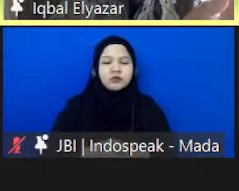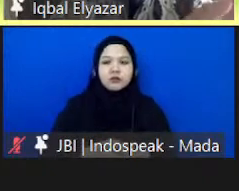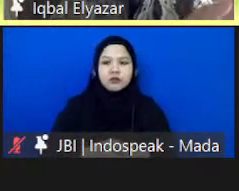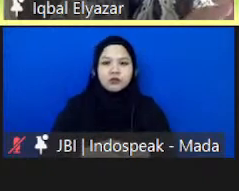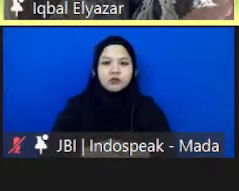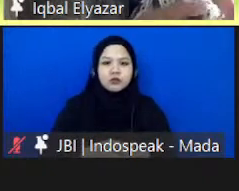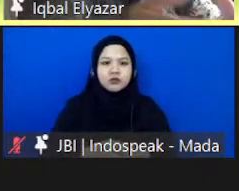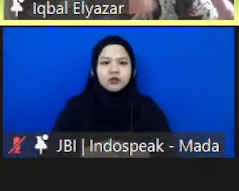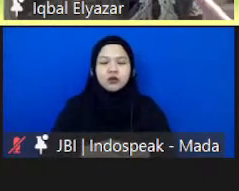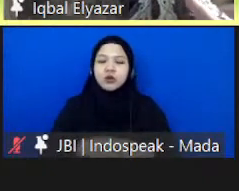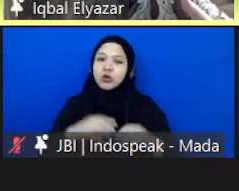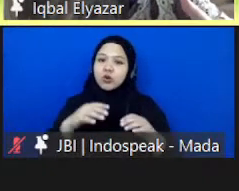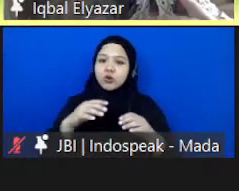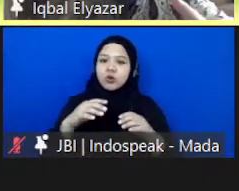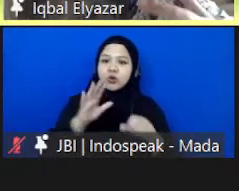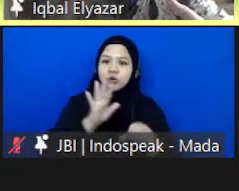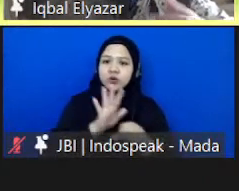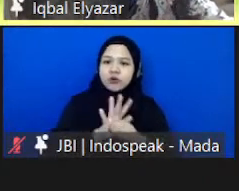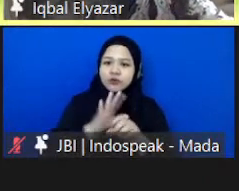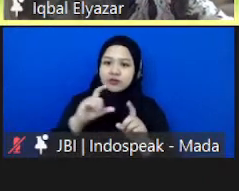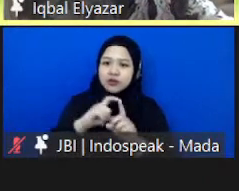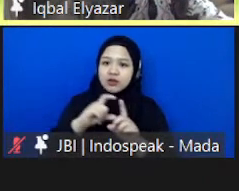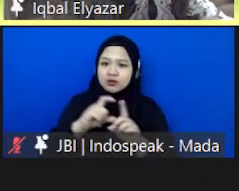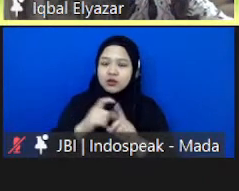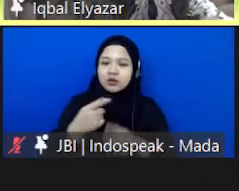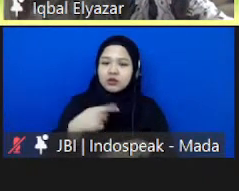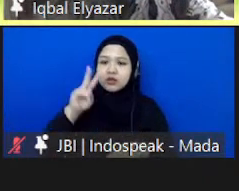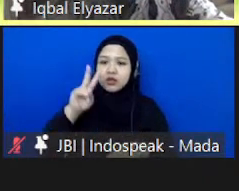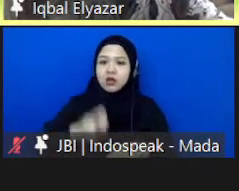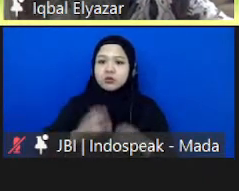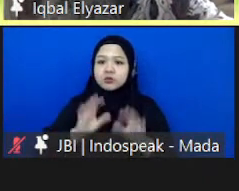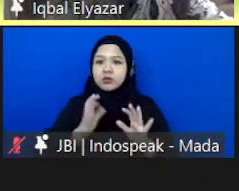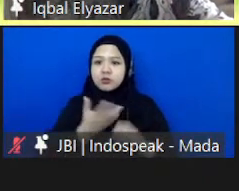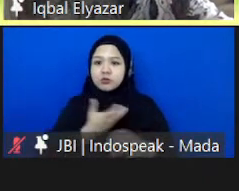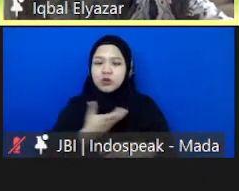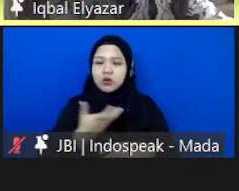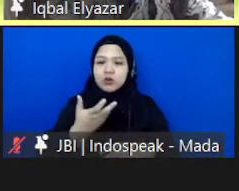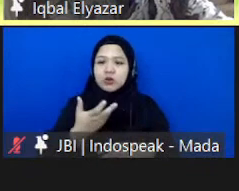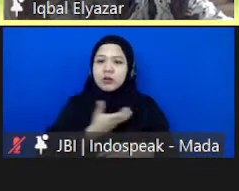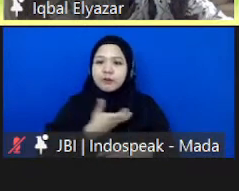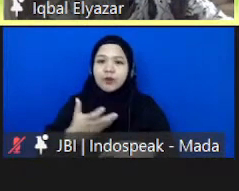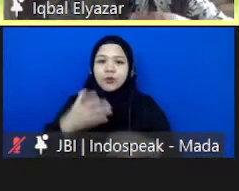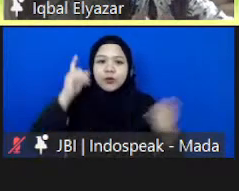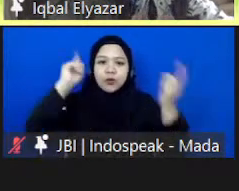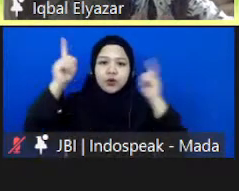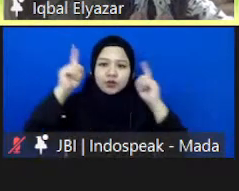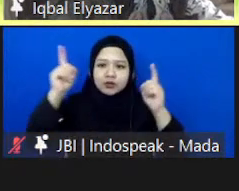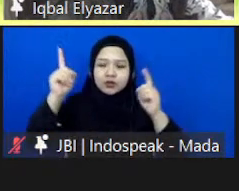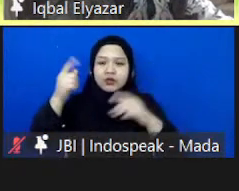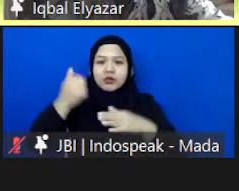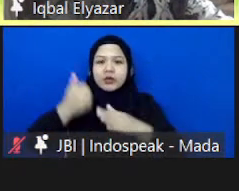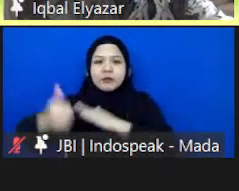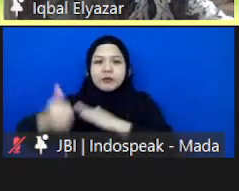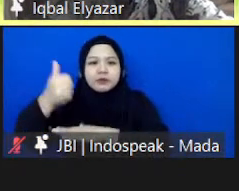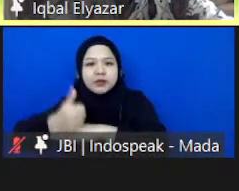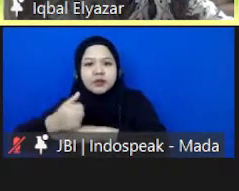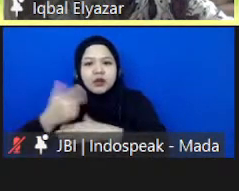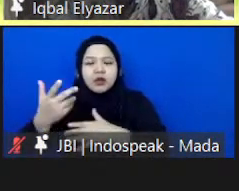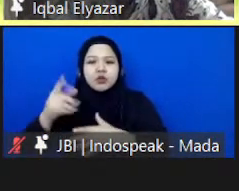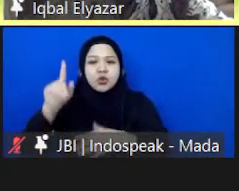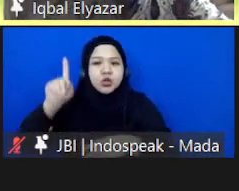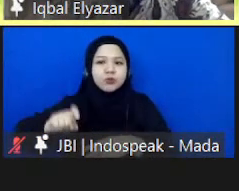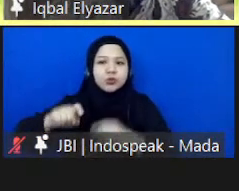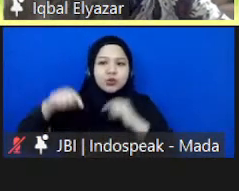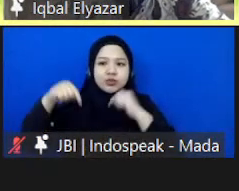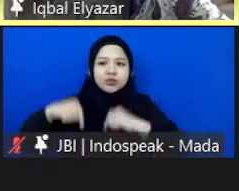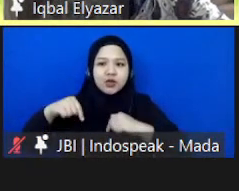utilizing the COVID data actually demands good intention, political will, leadership, and also the actual need, scientific-driven